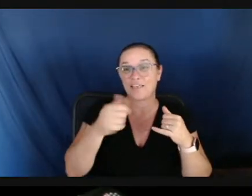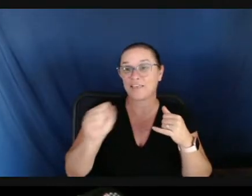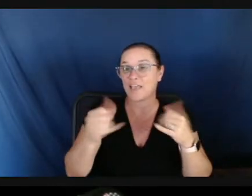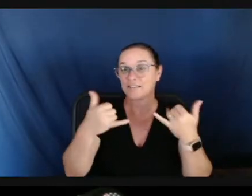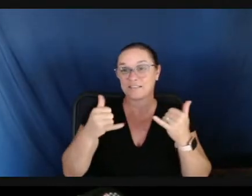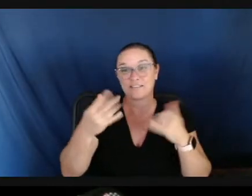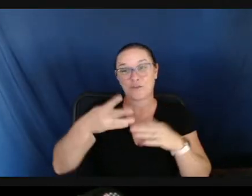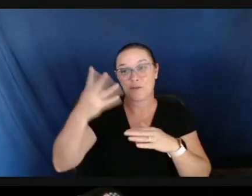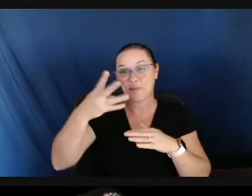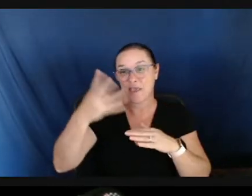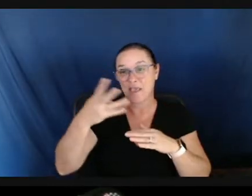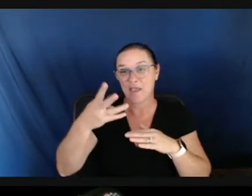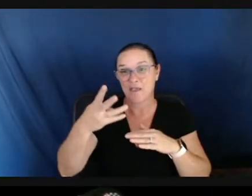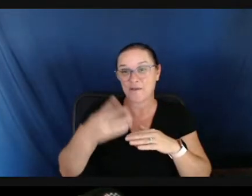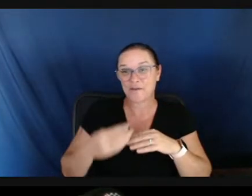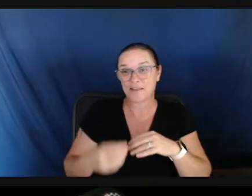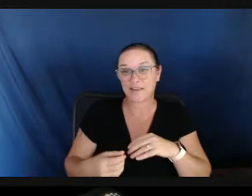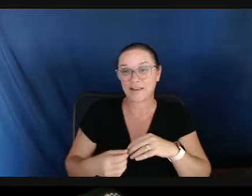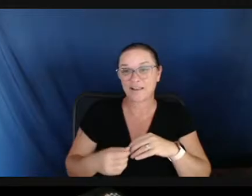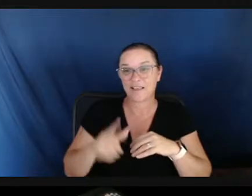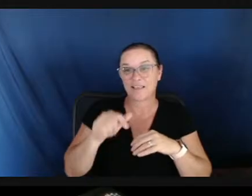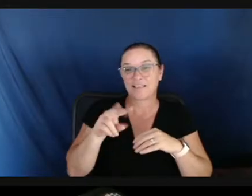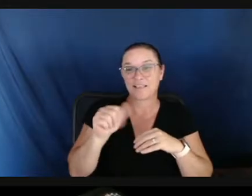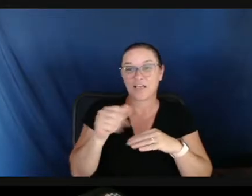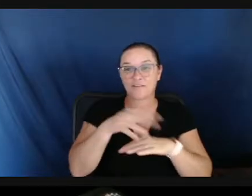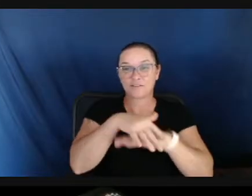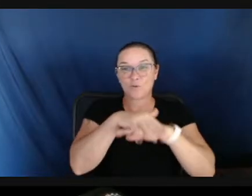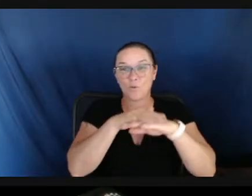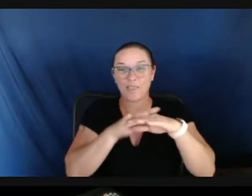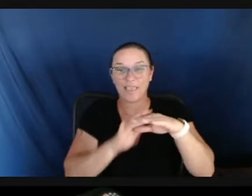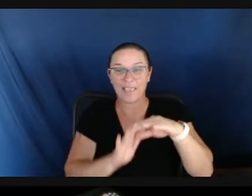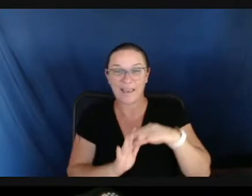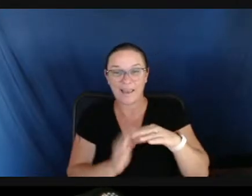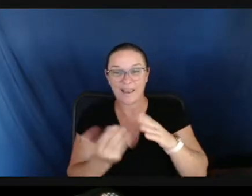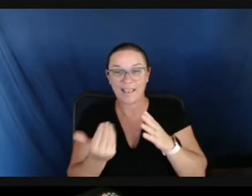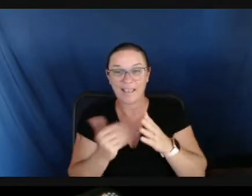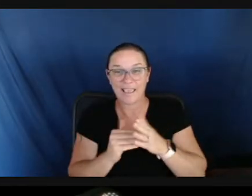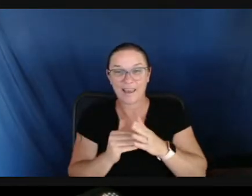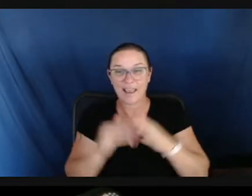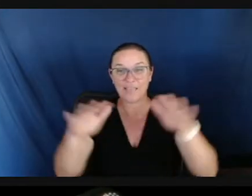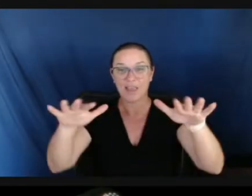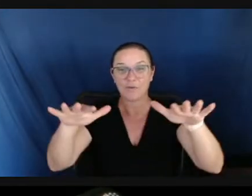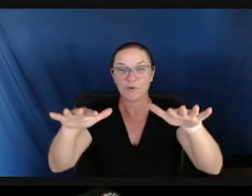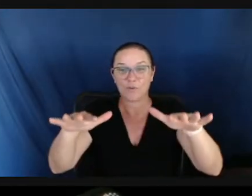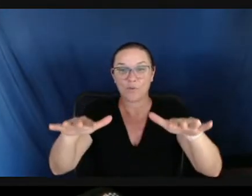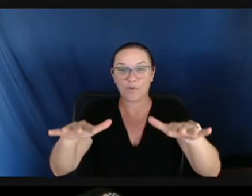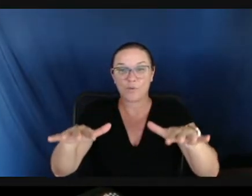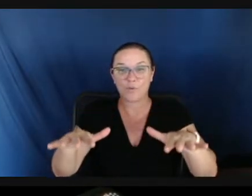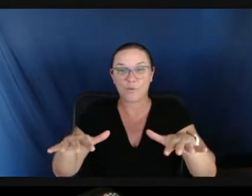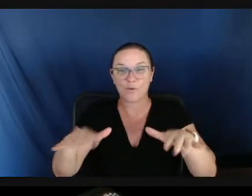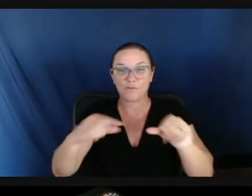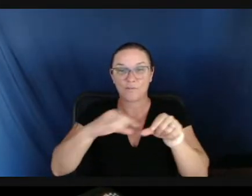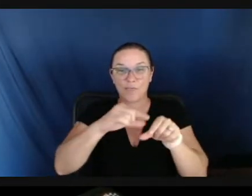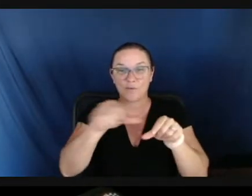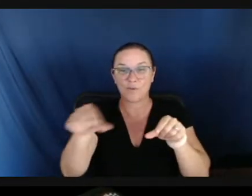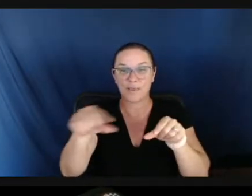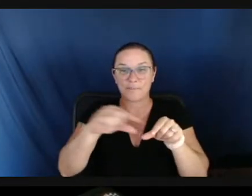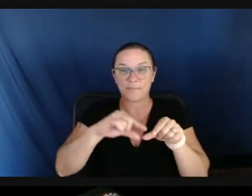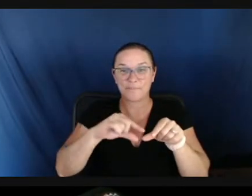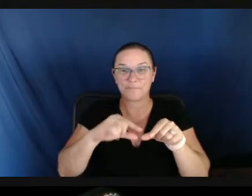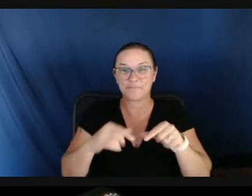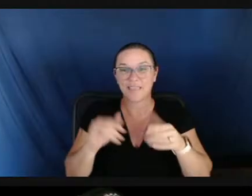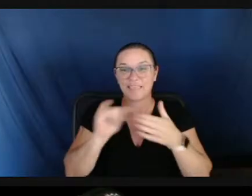and sputtering out the lava that's draining back in there, and the lava level dropping here on the rim. So there is our